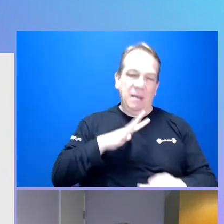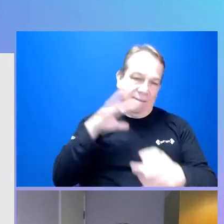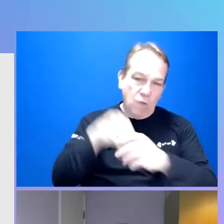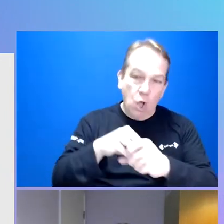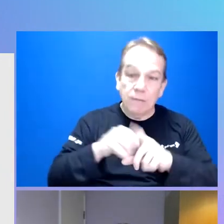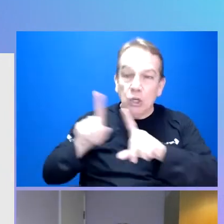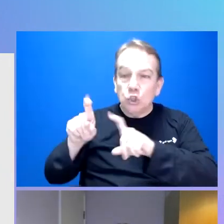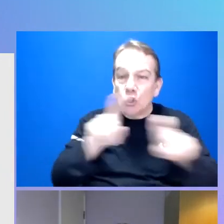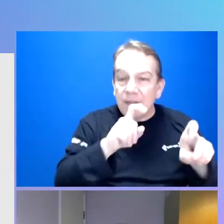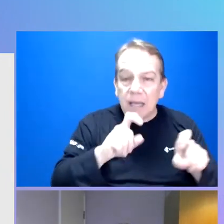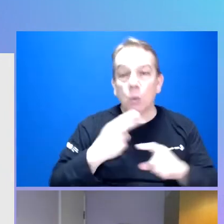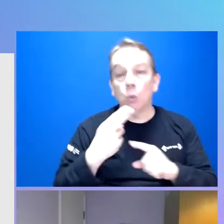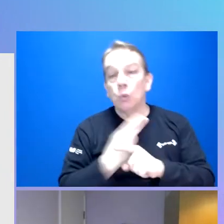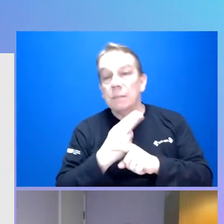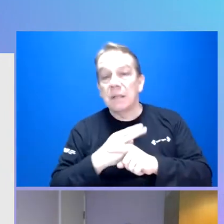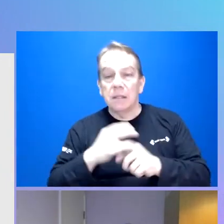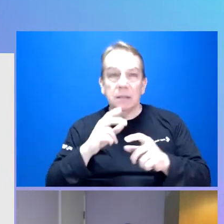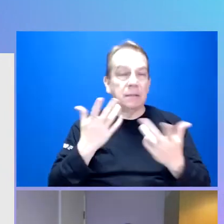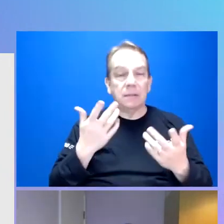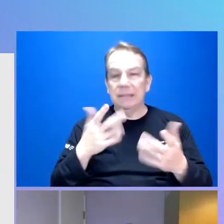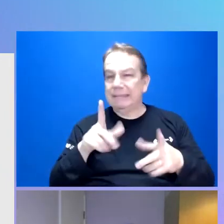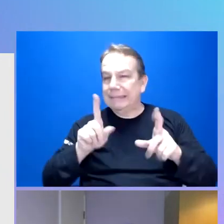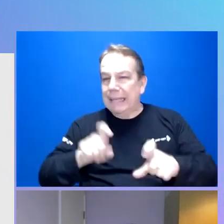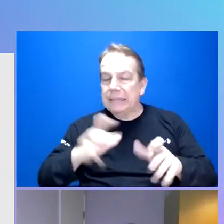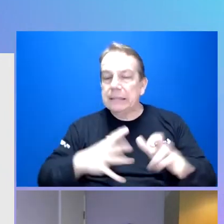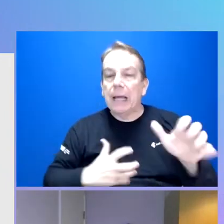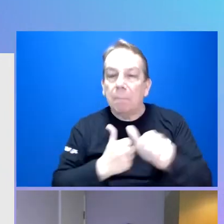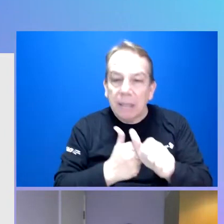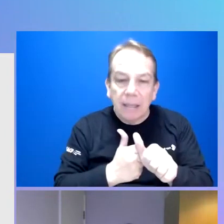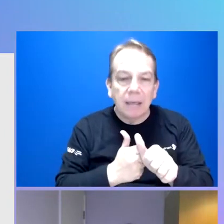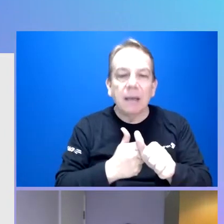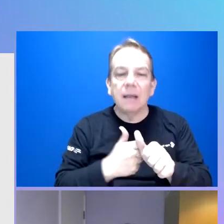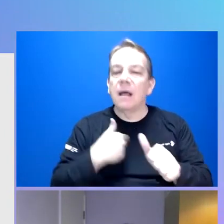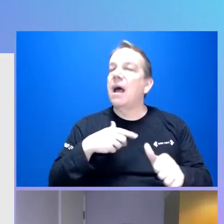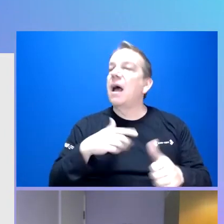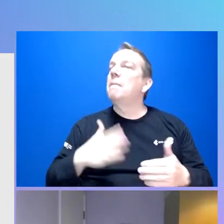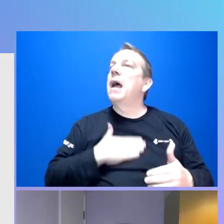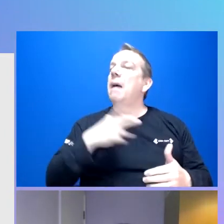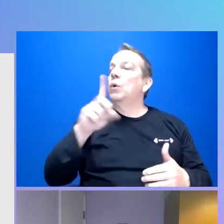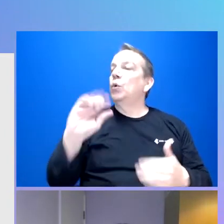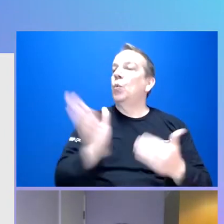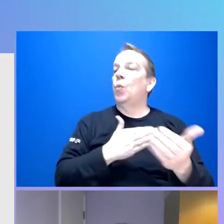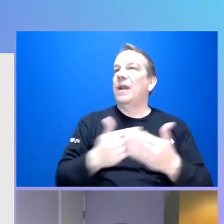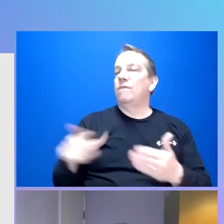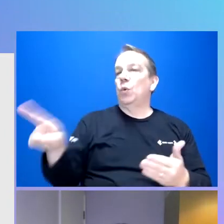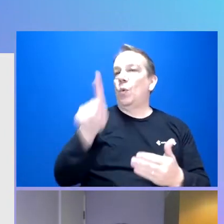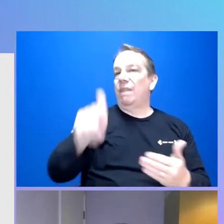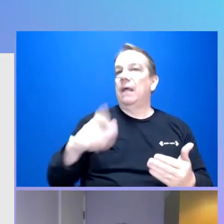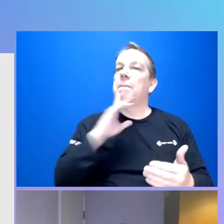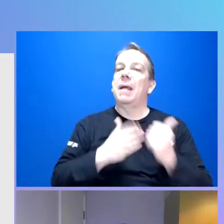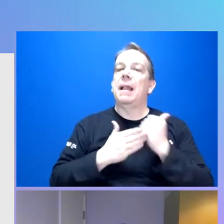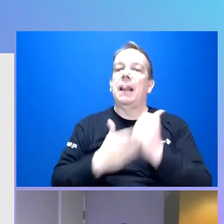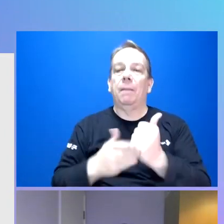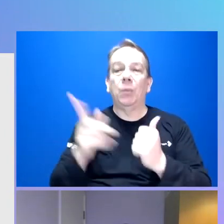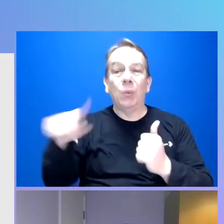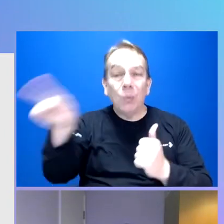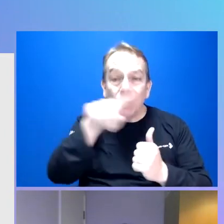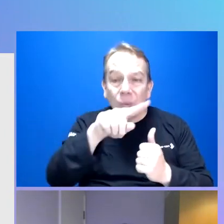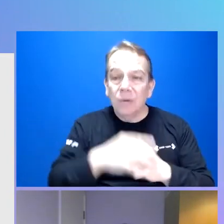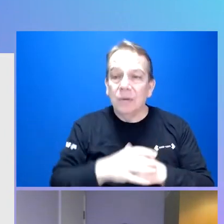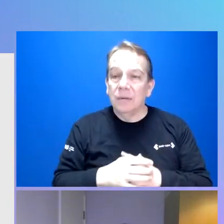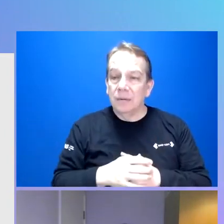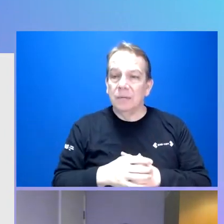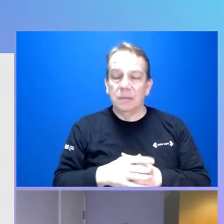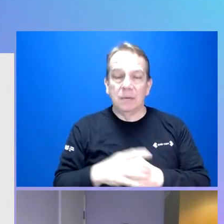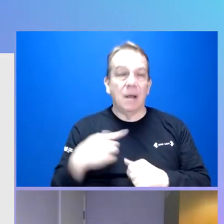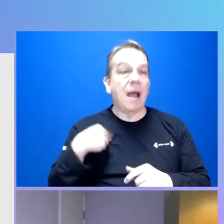surveys, usability sessions, or opportunities to test updates. I'm happy to do whatever you think may be helpful. And I've heard